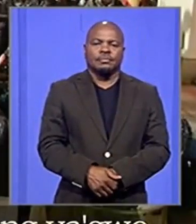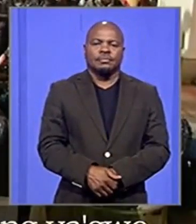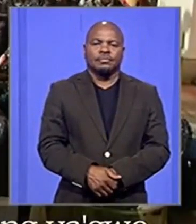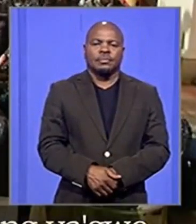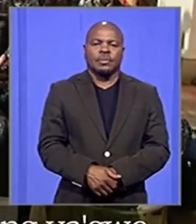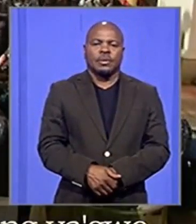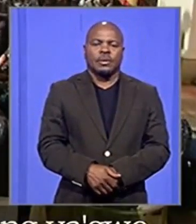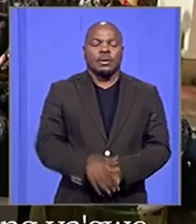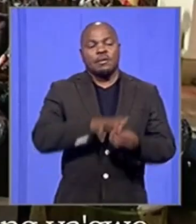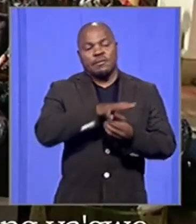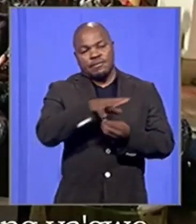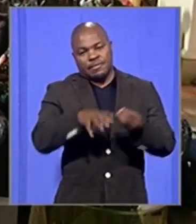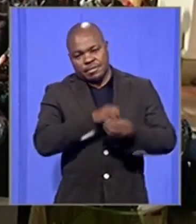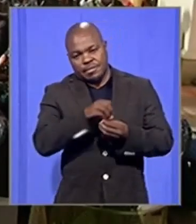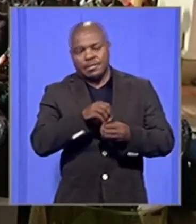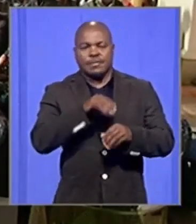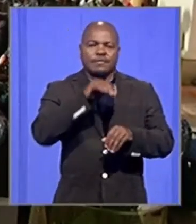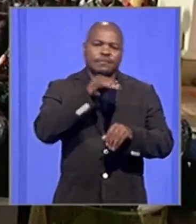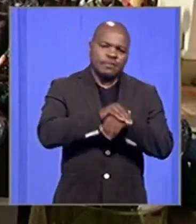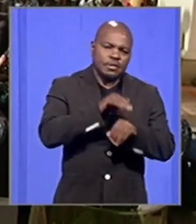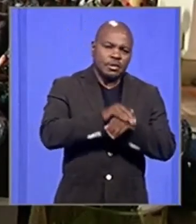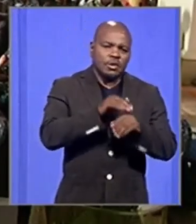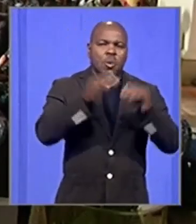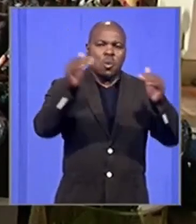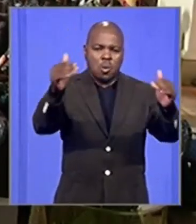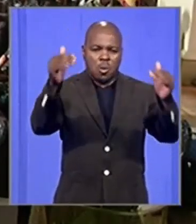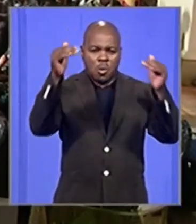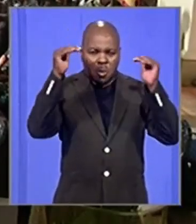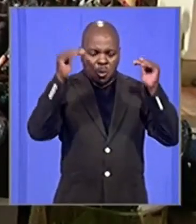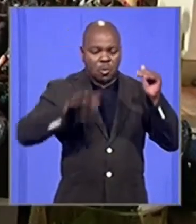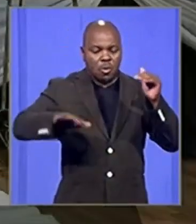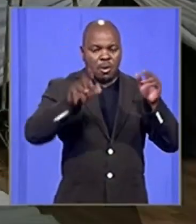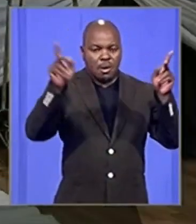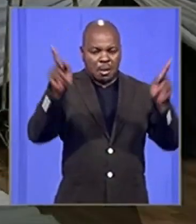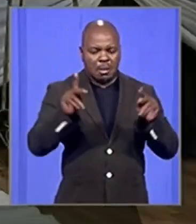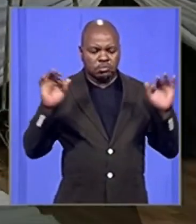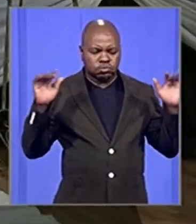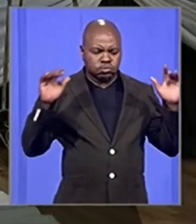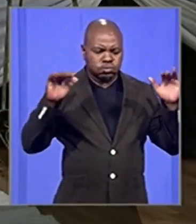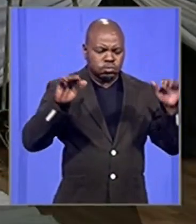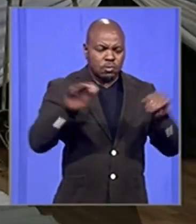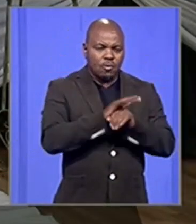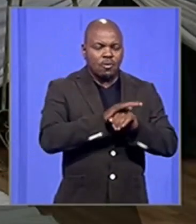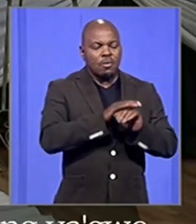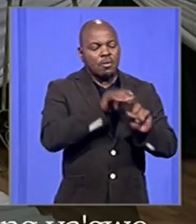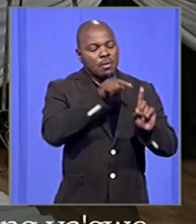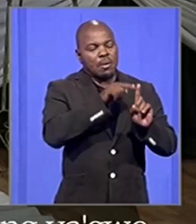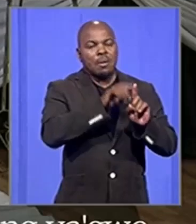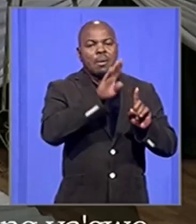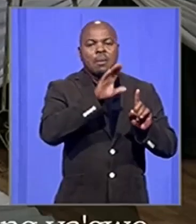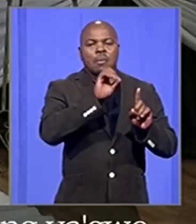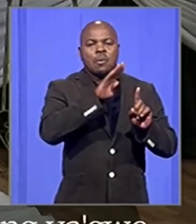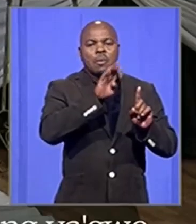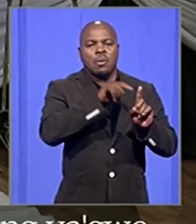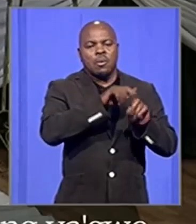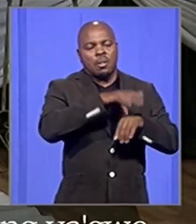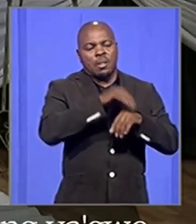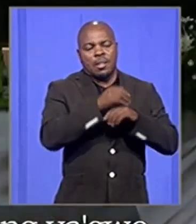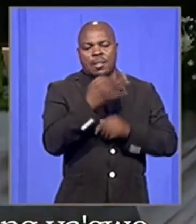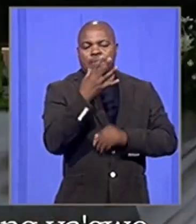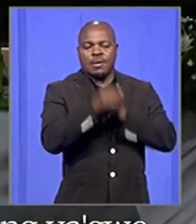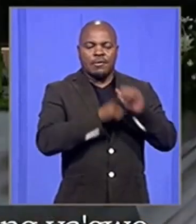Ba lelapa ga mmogo le ditsala ba ne ba tladitse holo kwa toropong ya Kimberley go tla go laela Bobe wa dingwaga di le